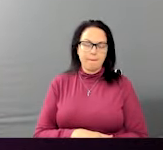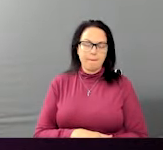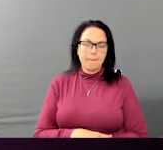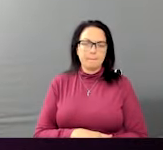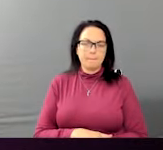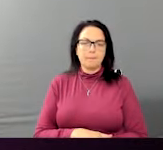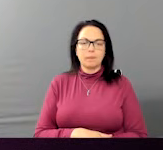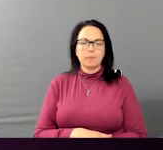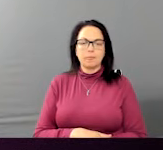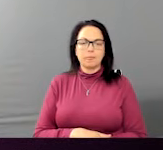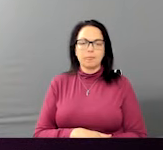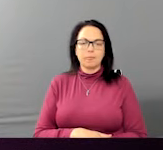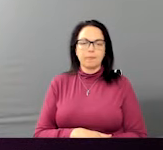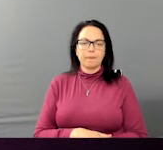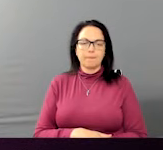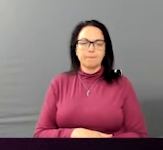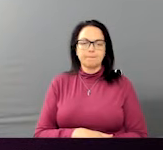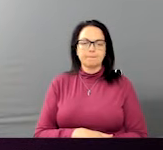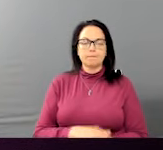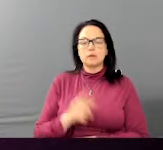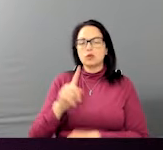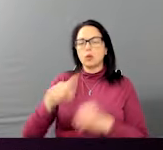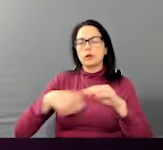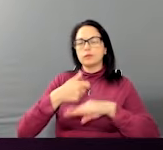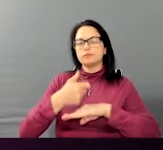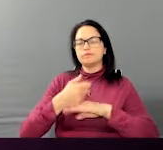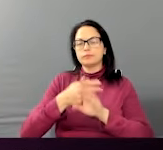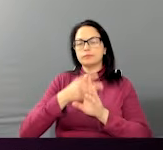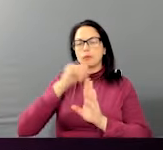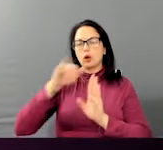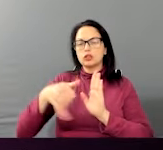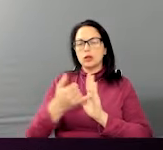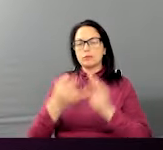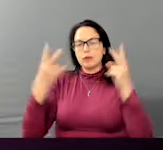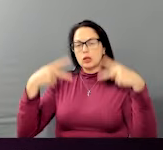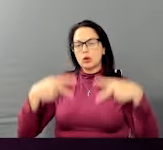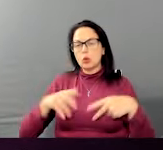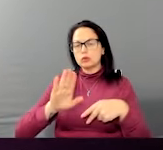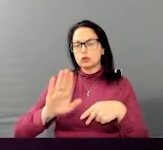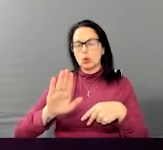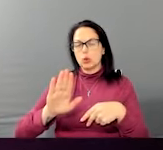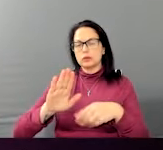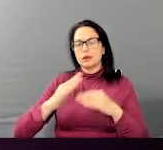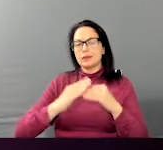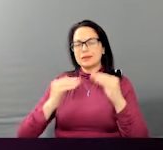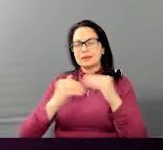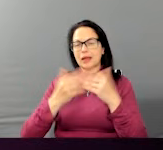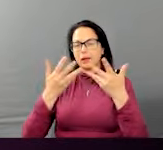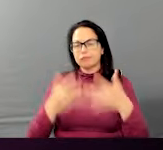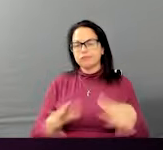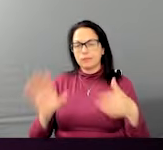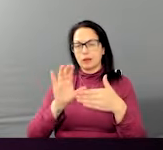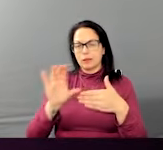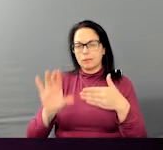enables. So, like once you've generated the project, that code is yours. The stack is done. And